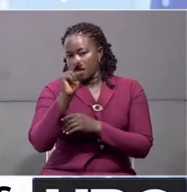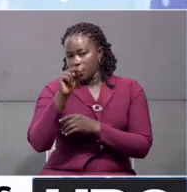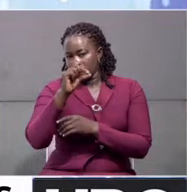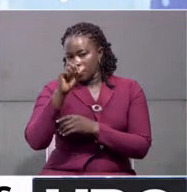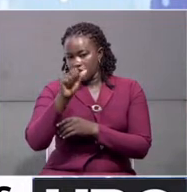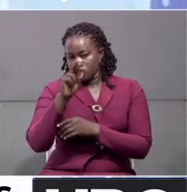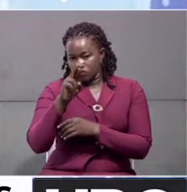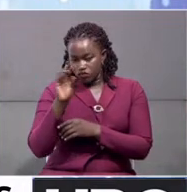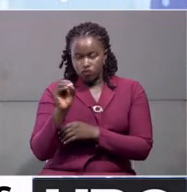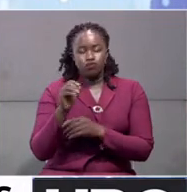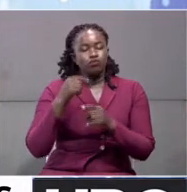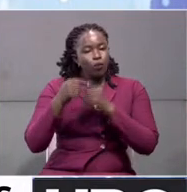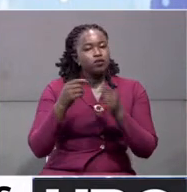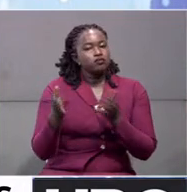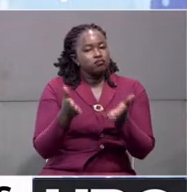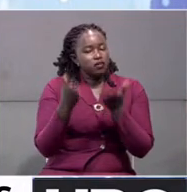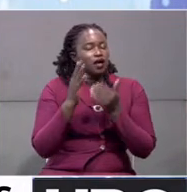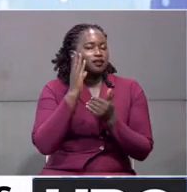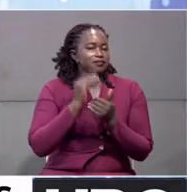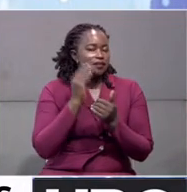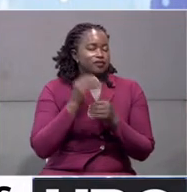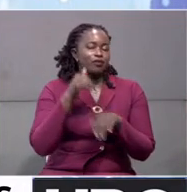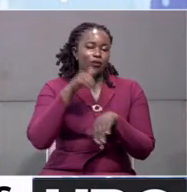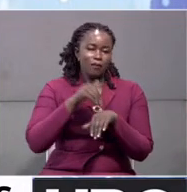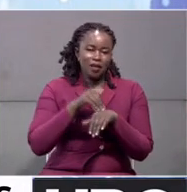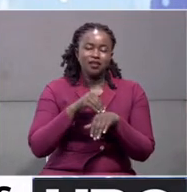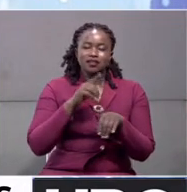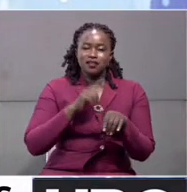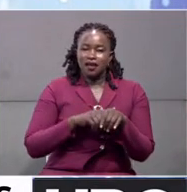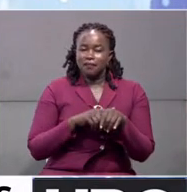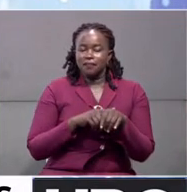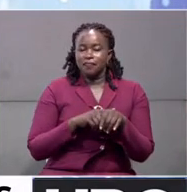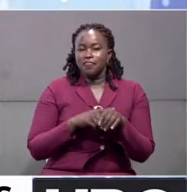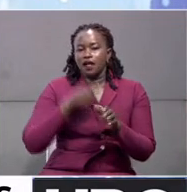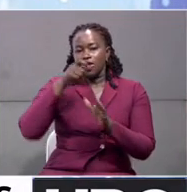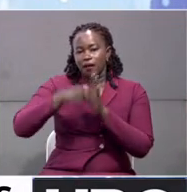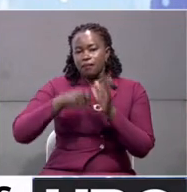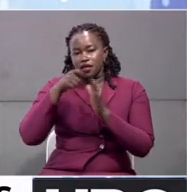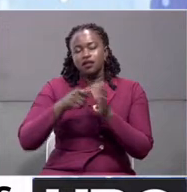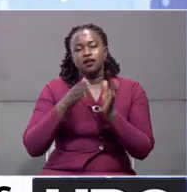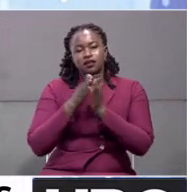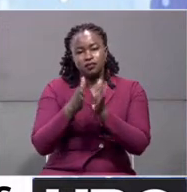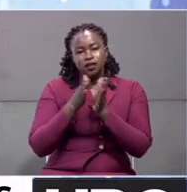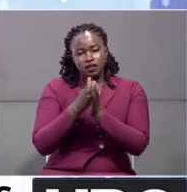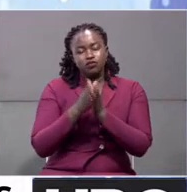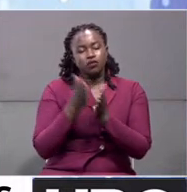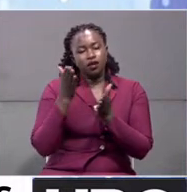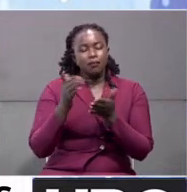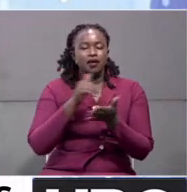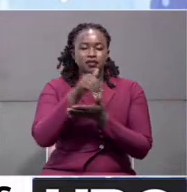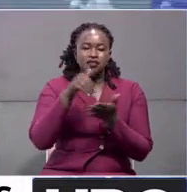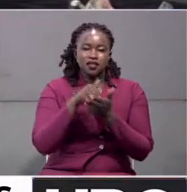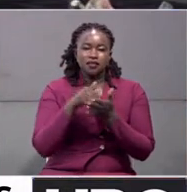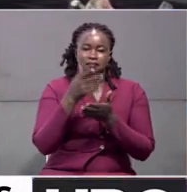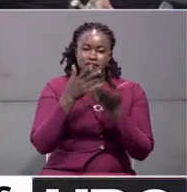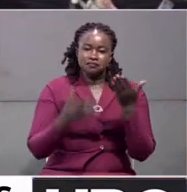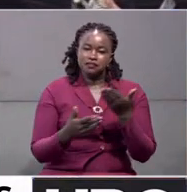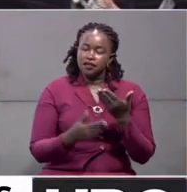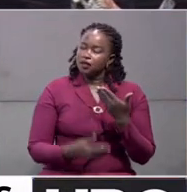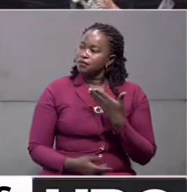visitors' experience. Now, these remarks were made during a media press briefing at the center. Take a look.